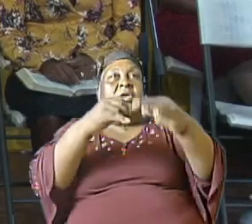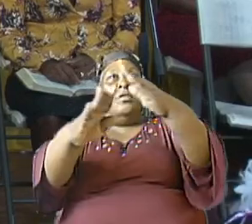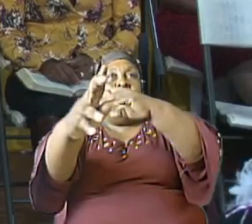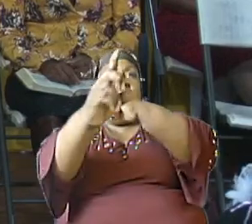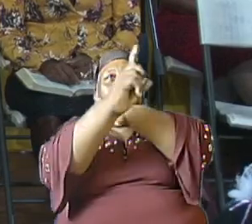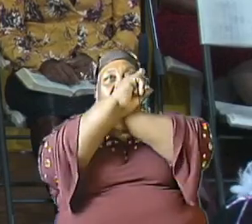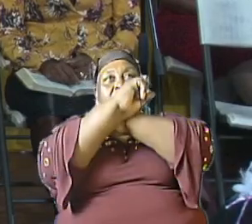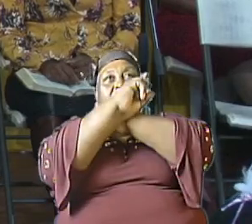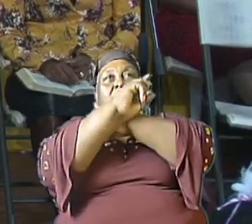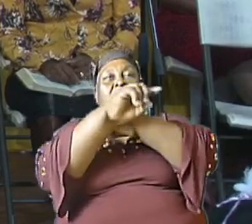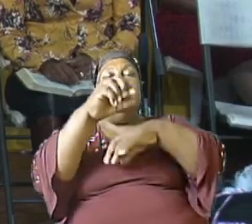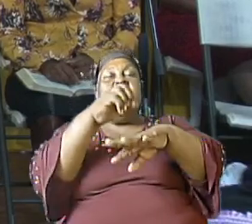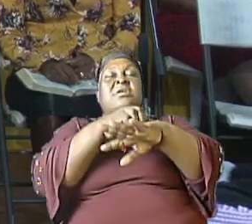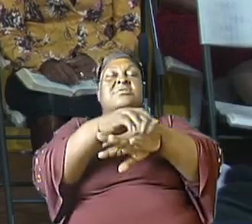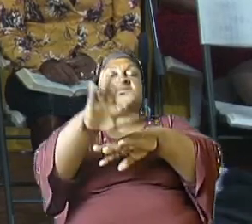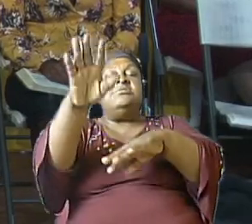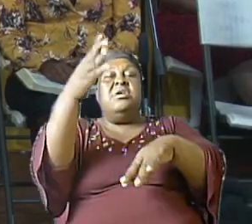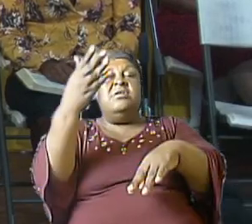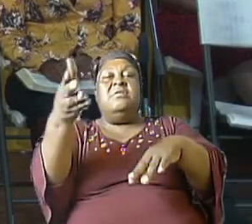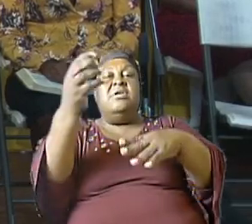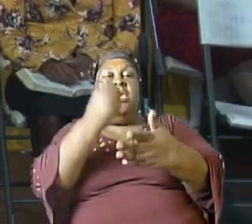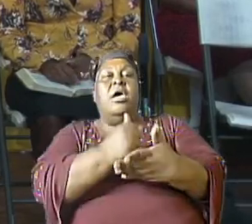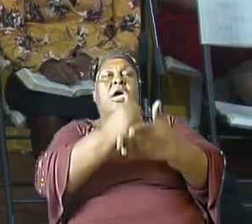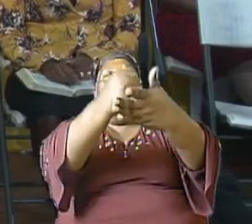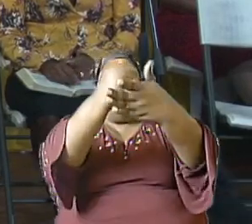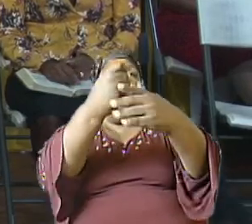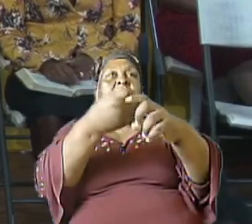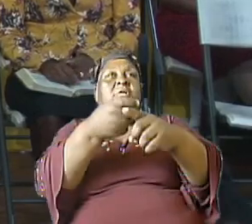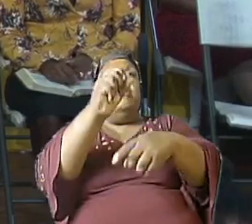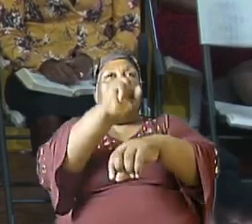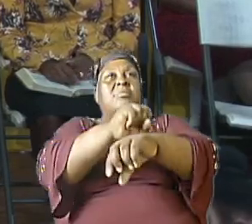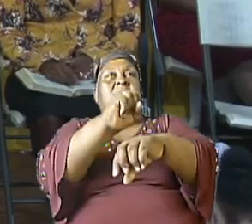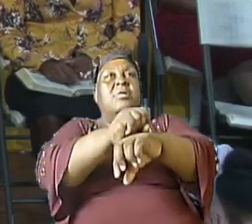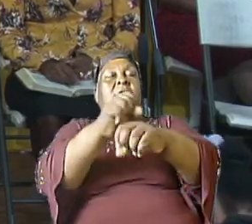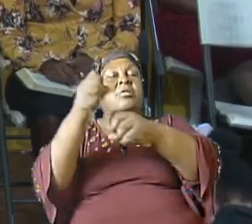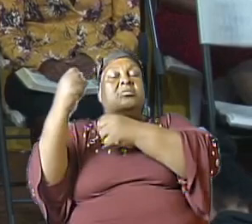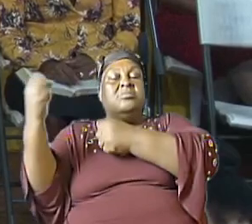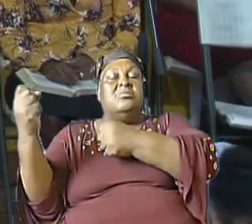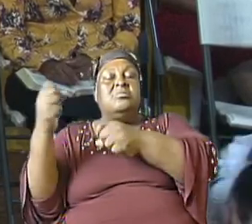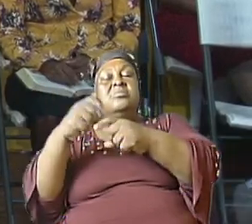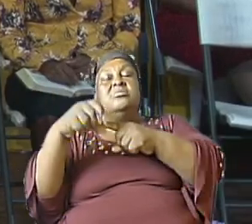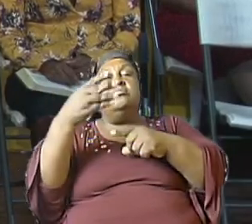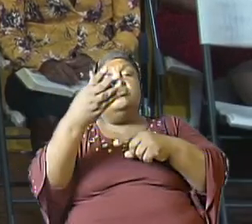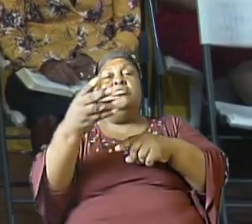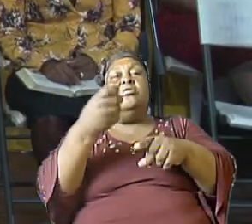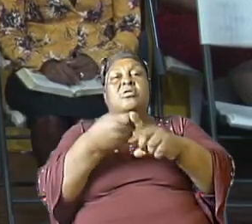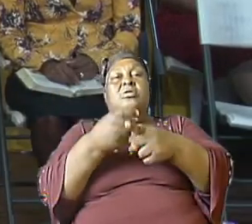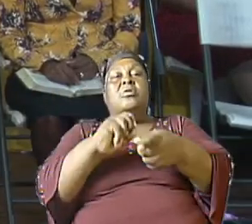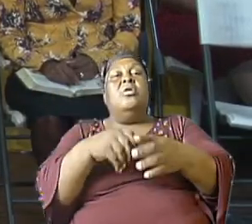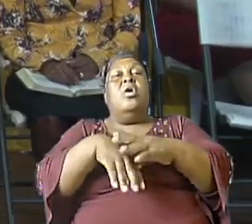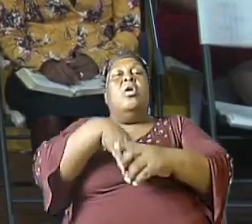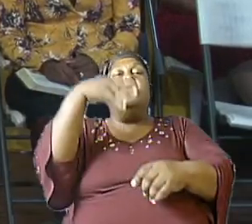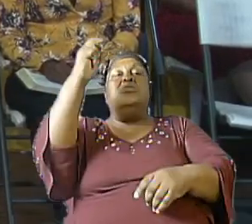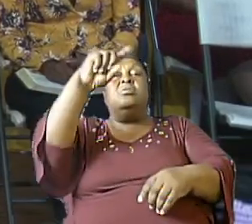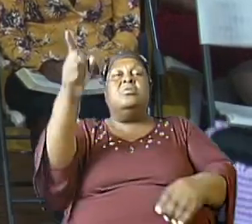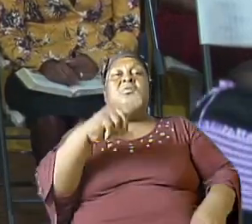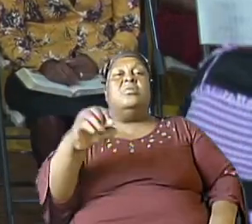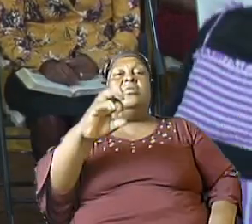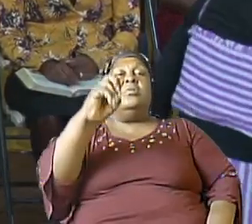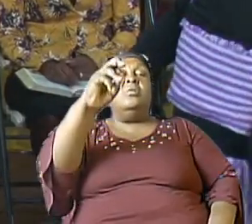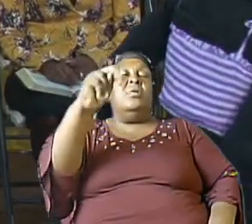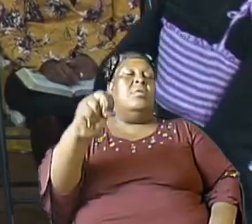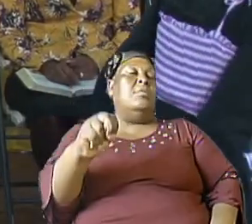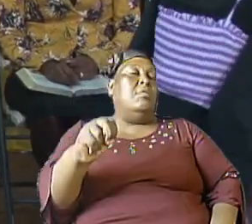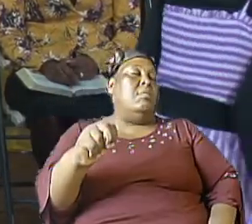Send thee help from the sanctuary and strengthen thee out of Zion. So when you